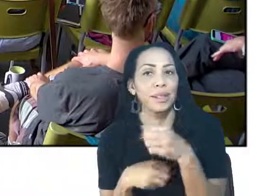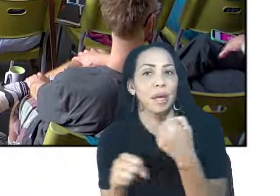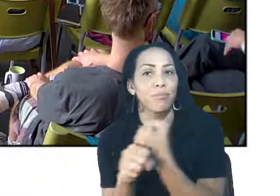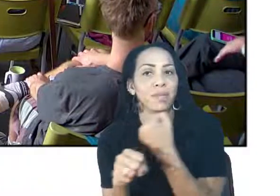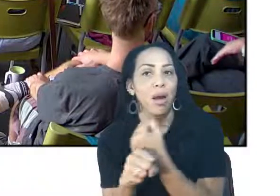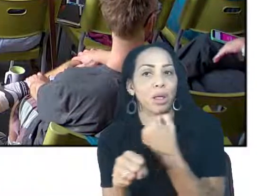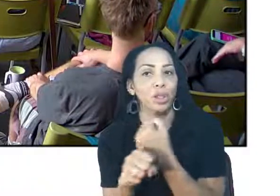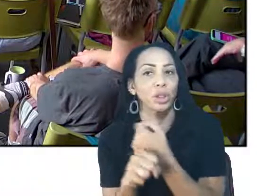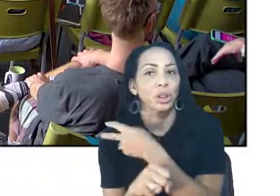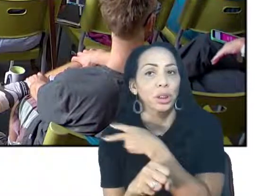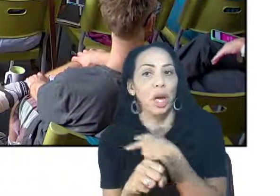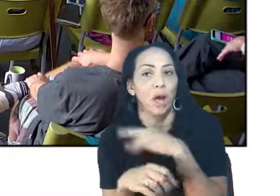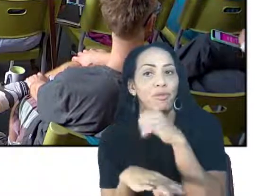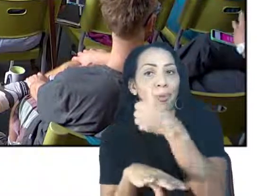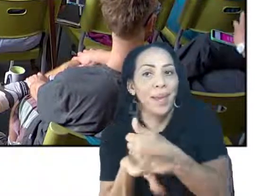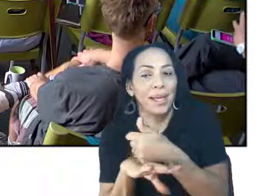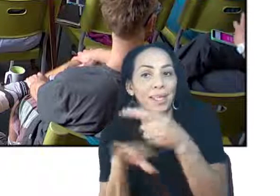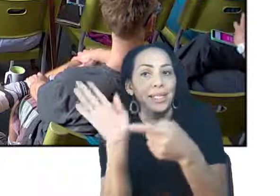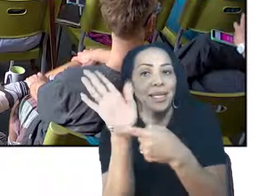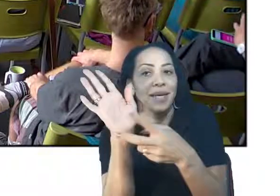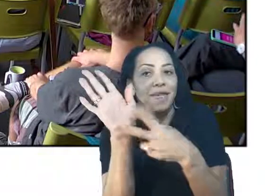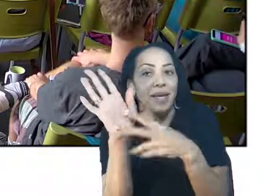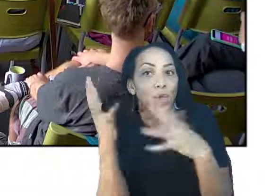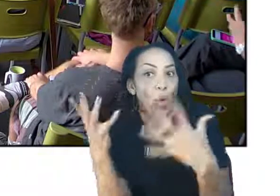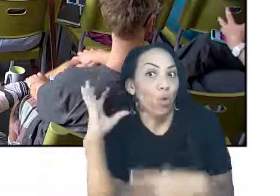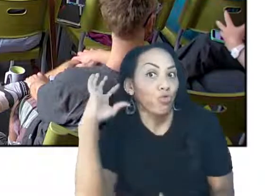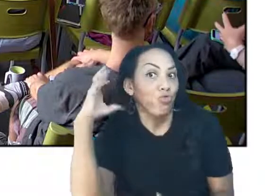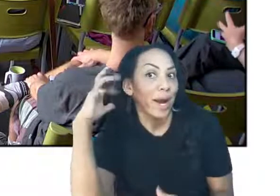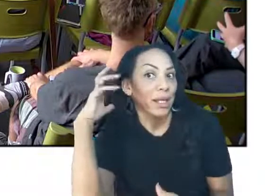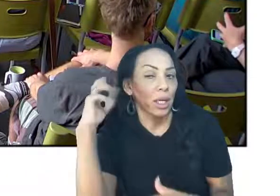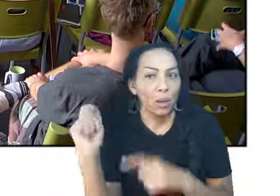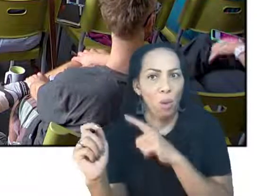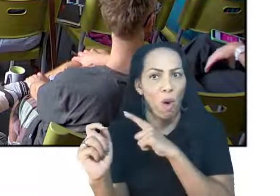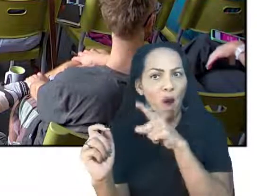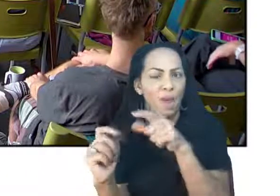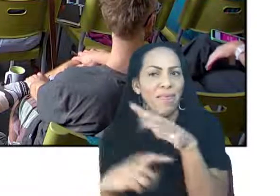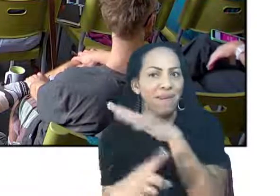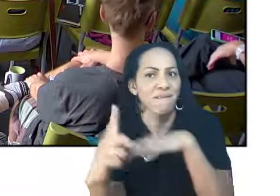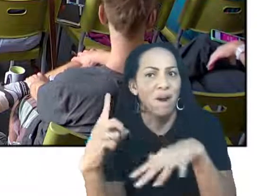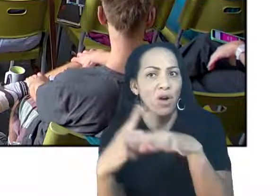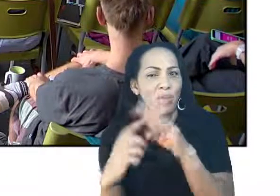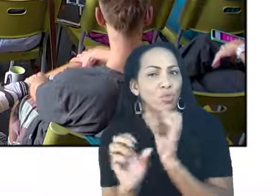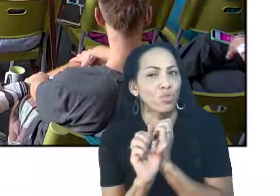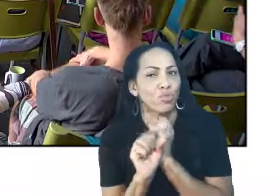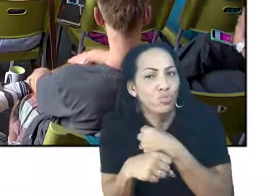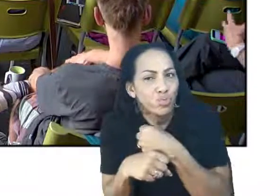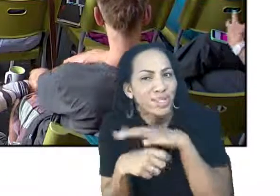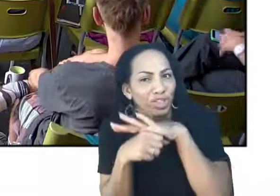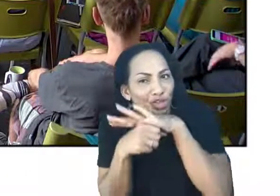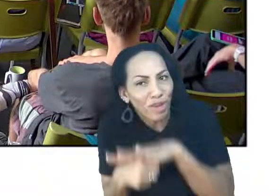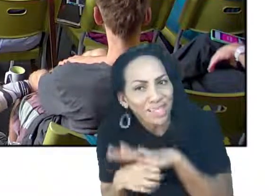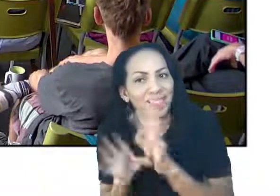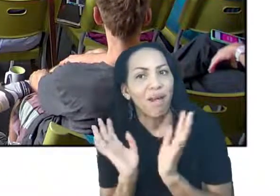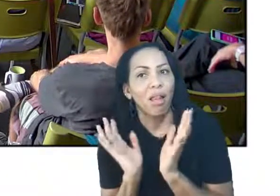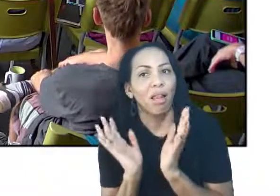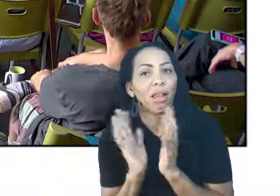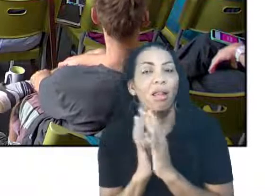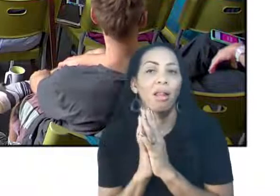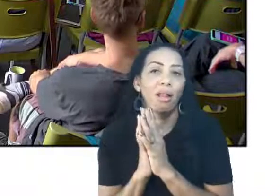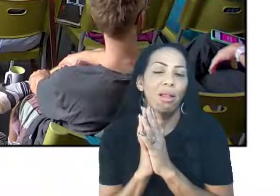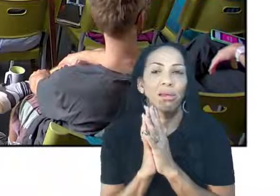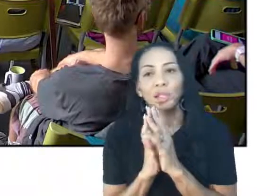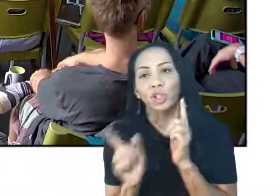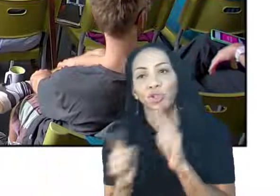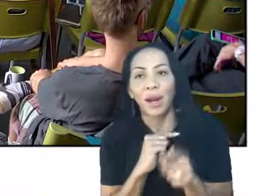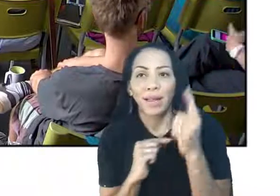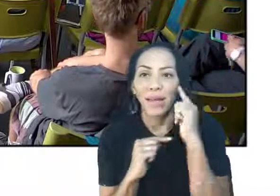because it's quite a stressful environment. Yeah. And therefore looking to see if there were ways that we could think about